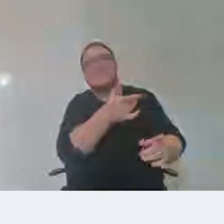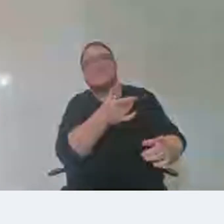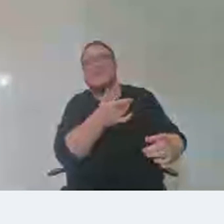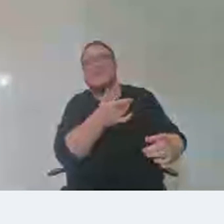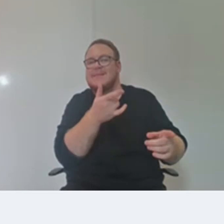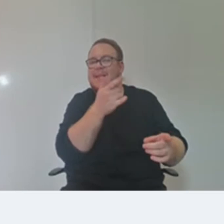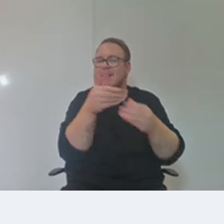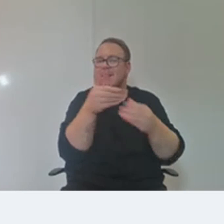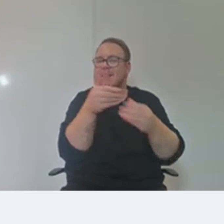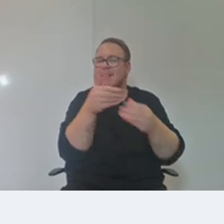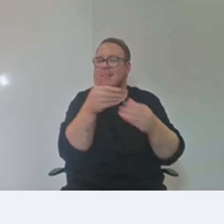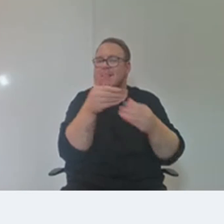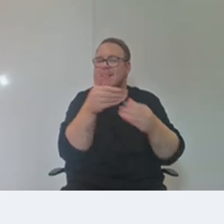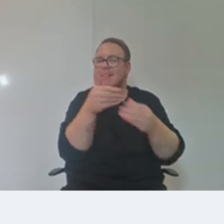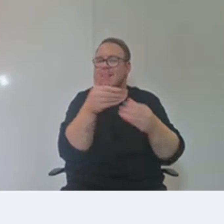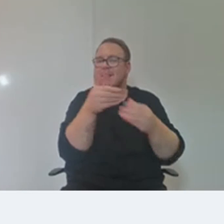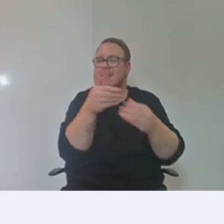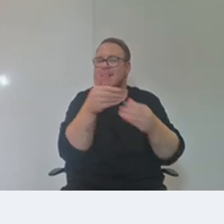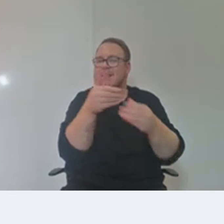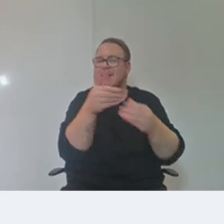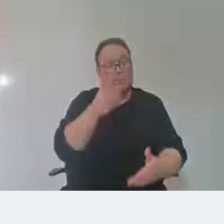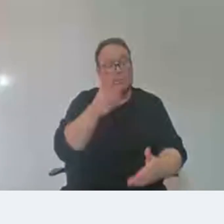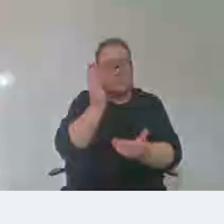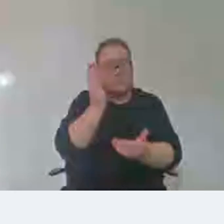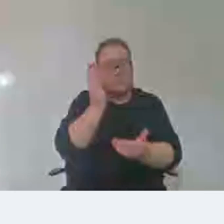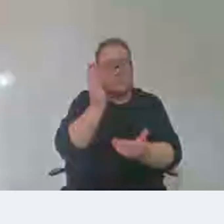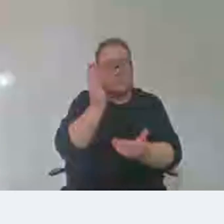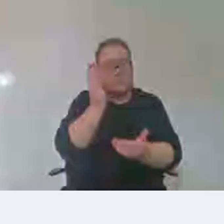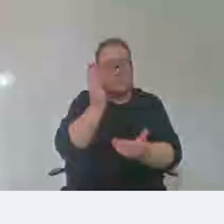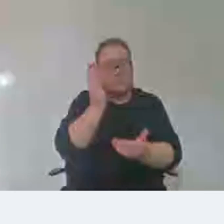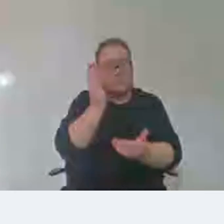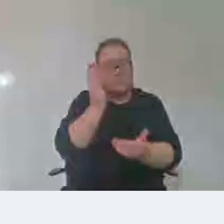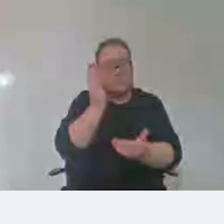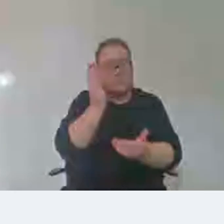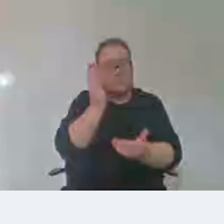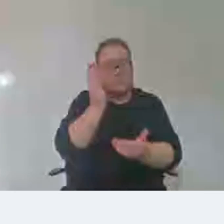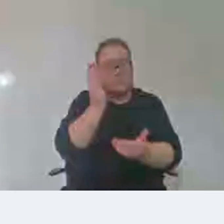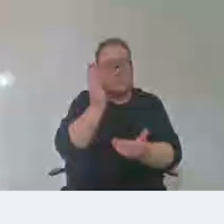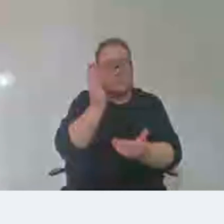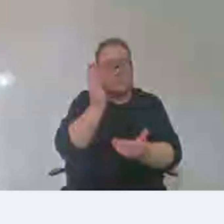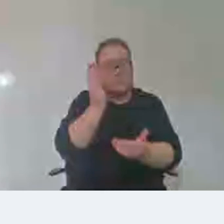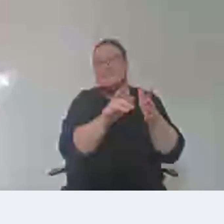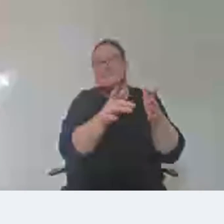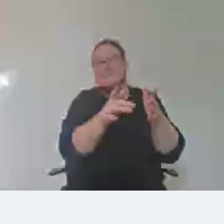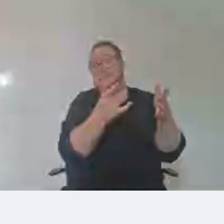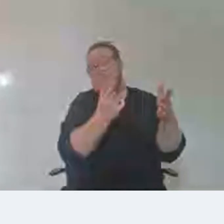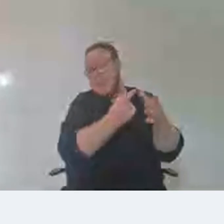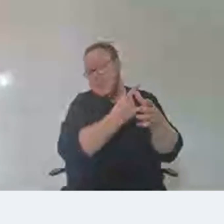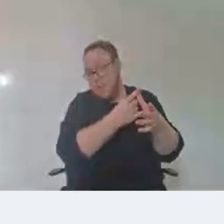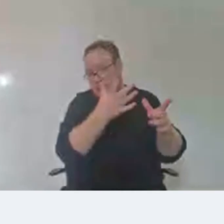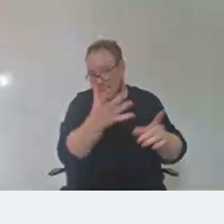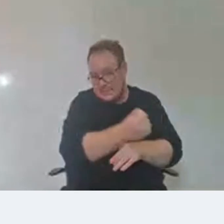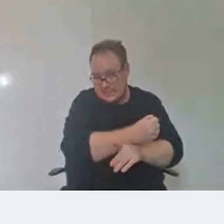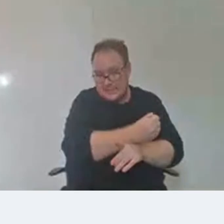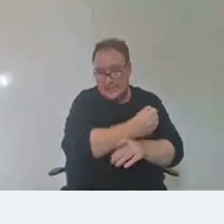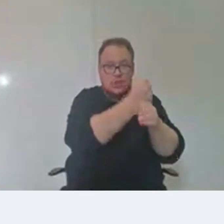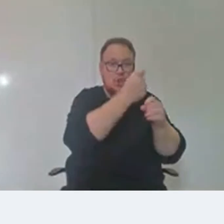role. So yes, there is a problem in GP gaining appointments in GP surgeries. We have introduced a